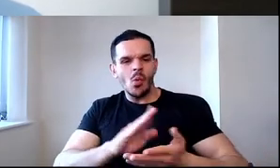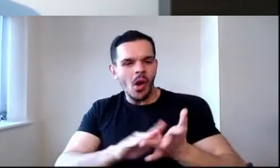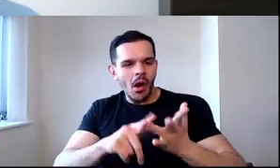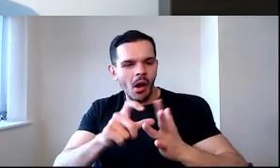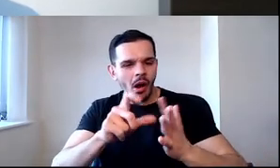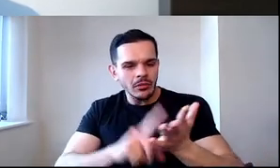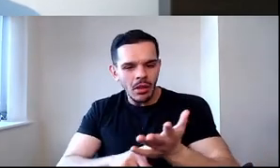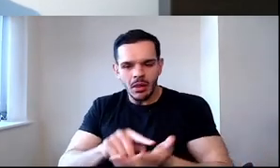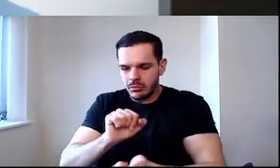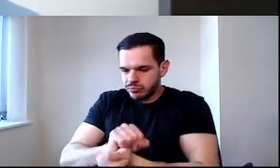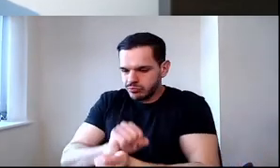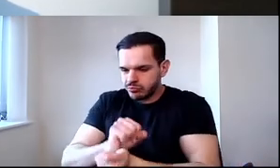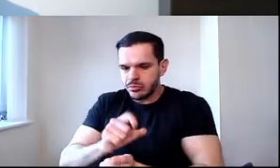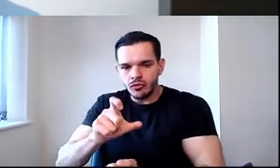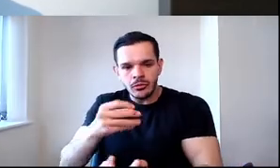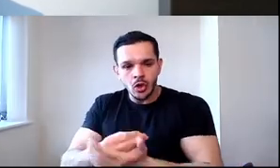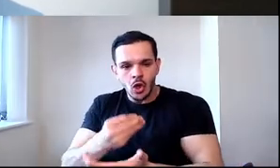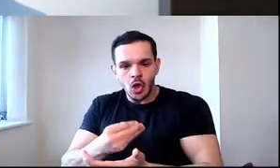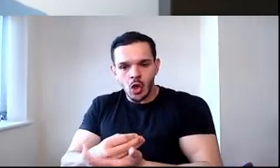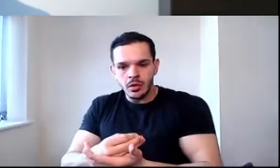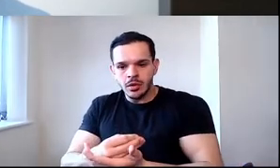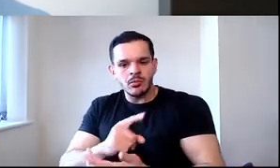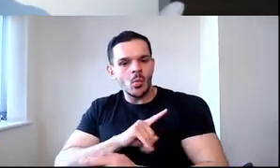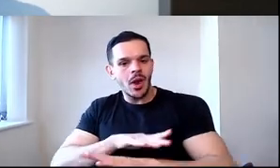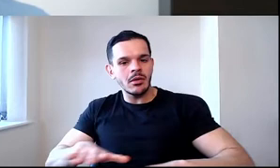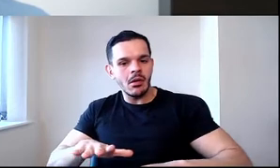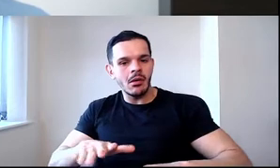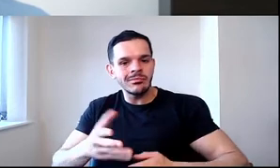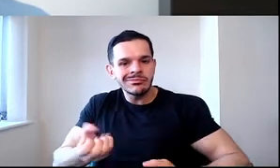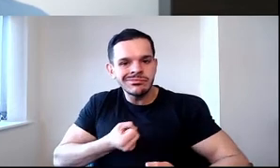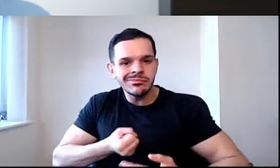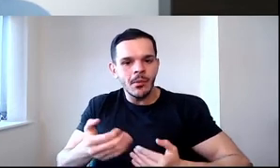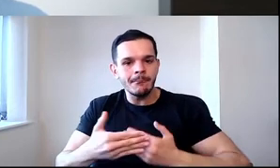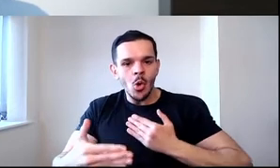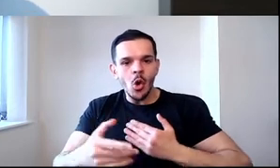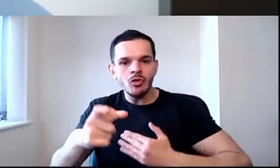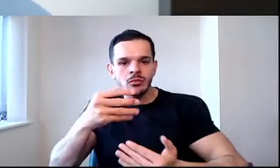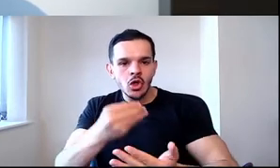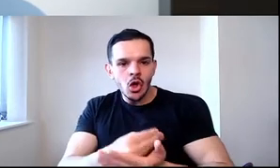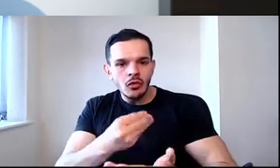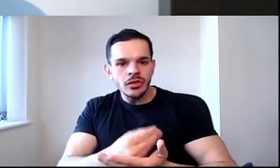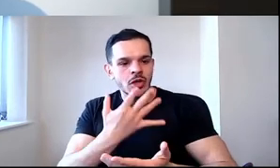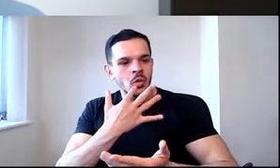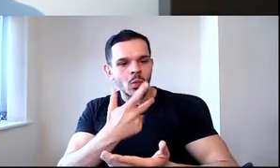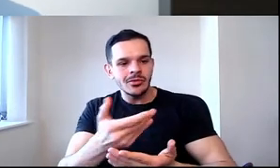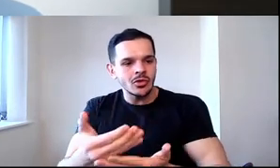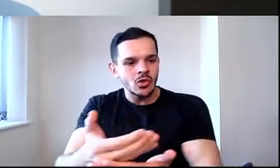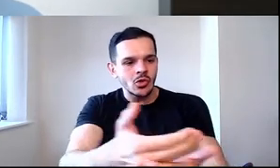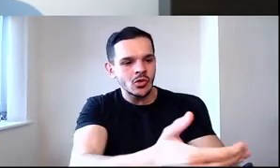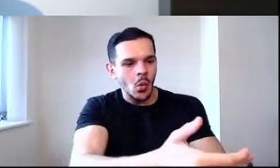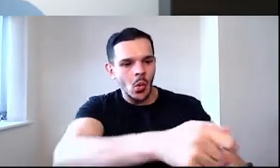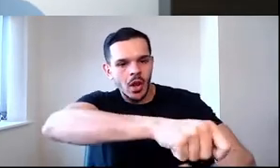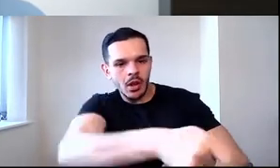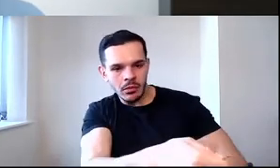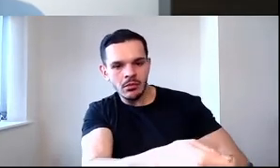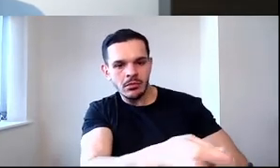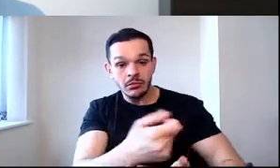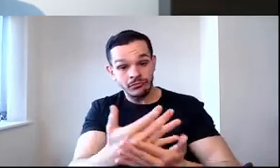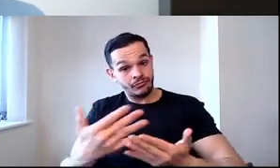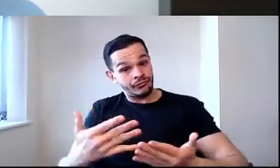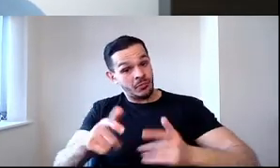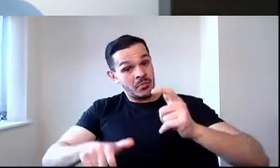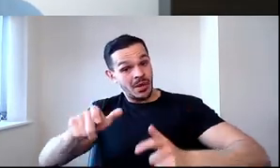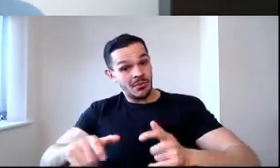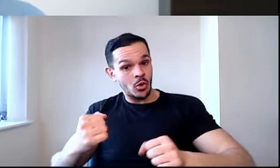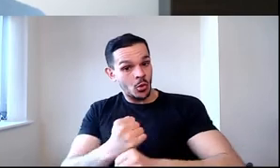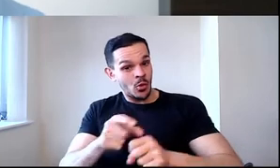a project for the long term, you might as well earn more crypto while you're storing it away. And that's what a lot of people do, but they